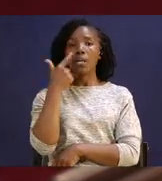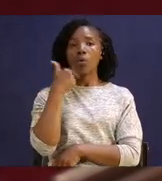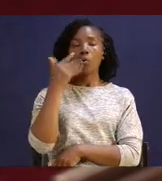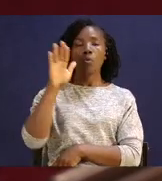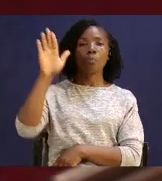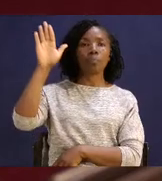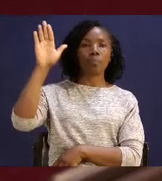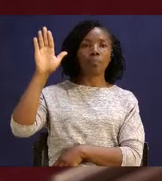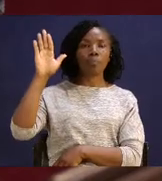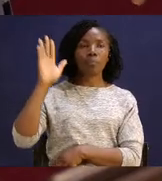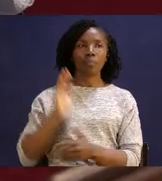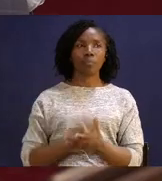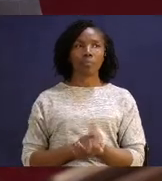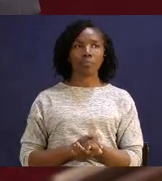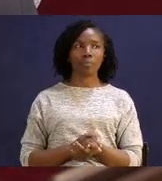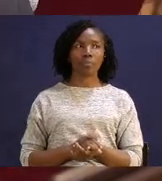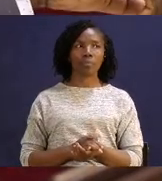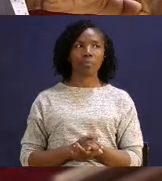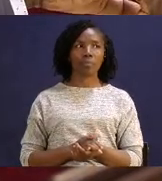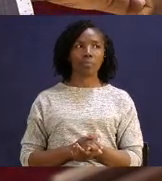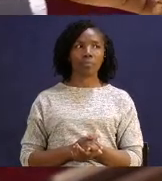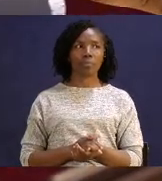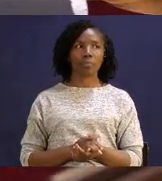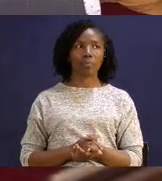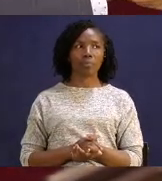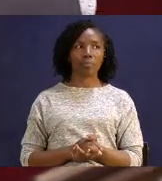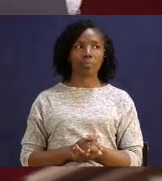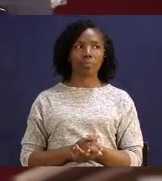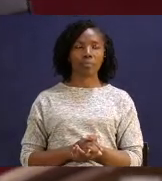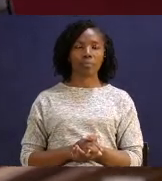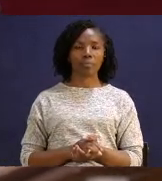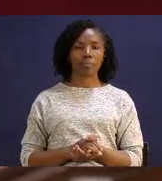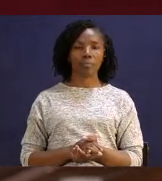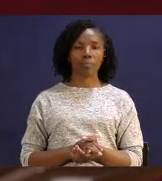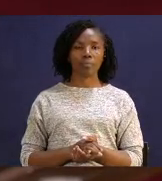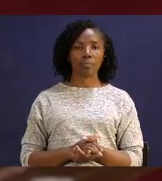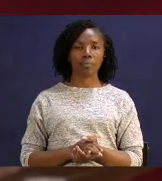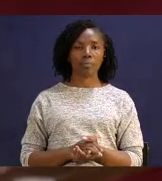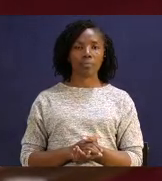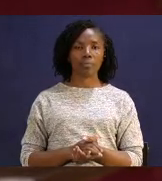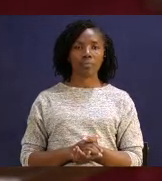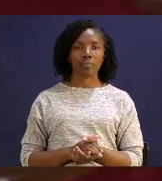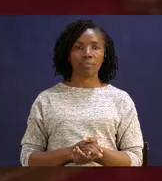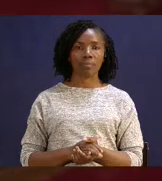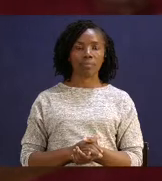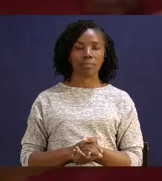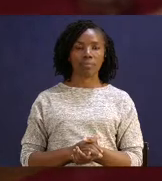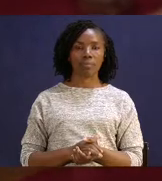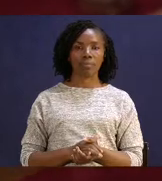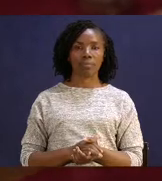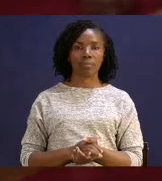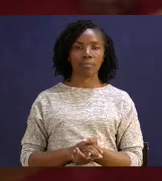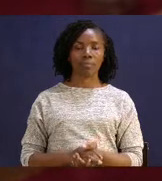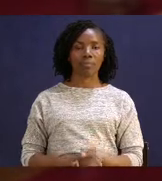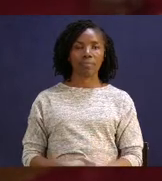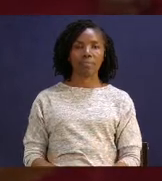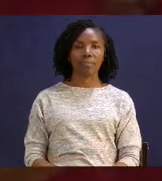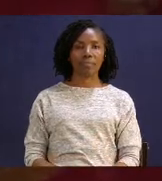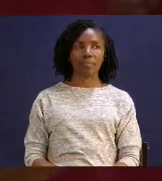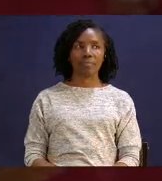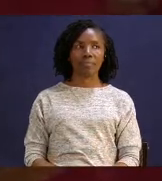Okay, my brother back there, you've never been to Mombasa. Back there, you've never been to Mombasa. Upstairs.